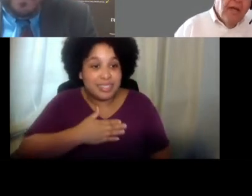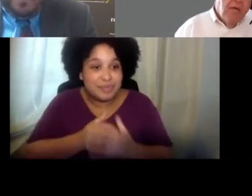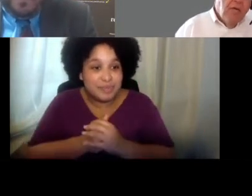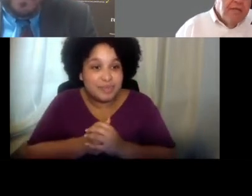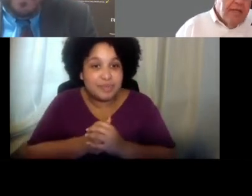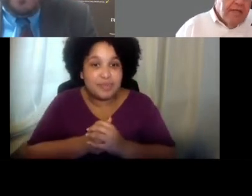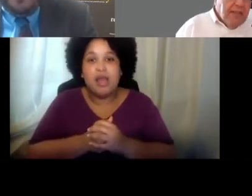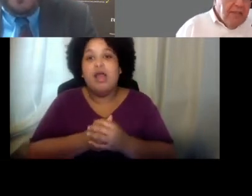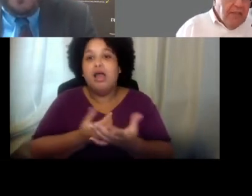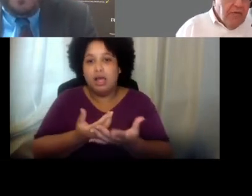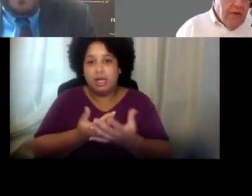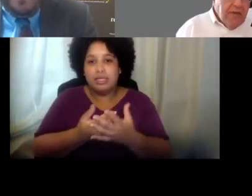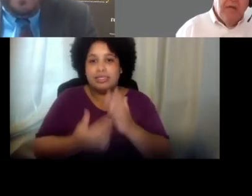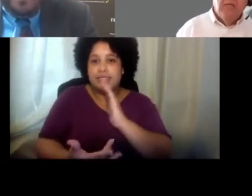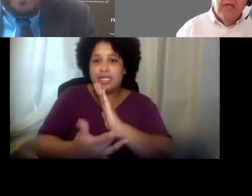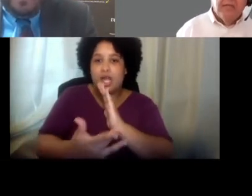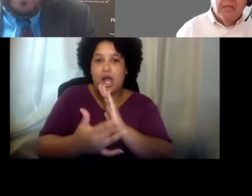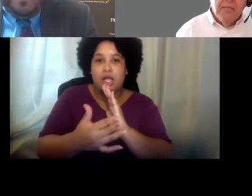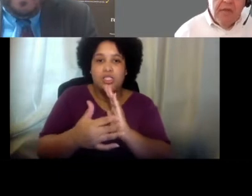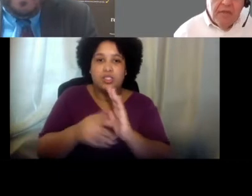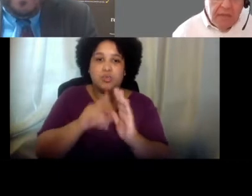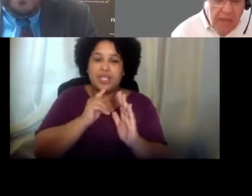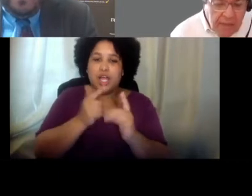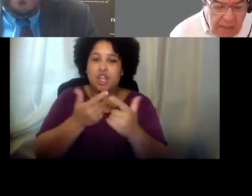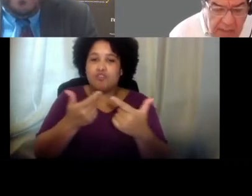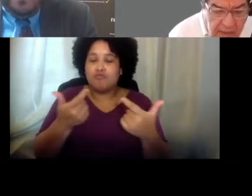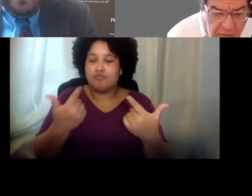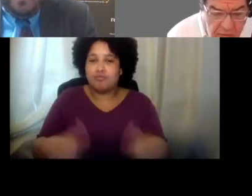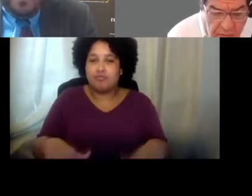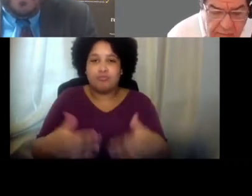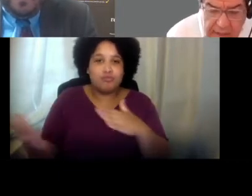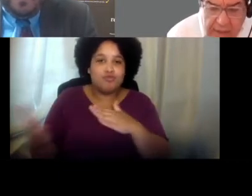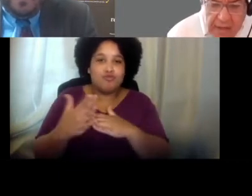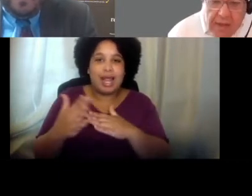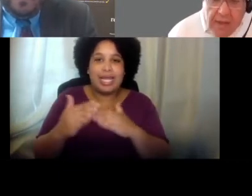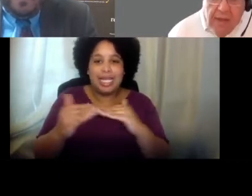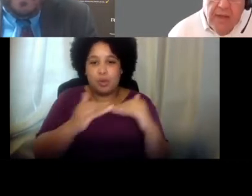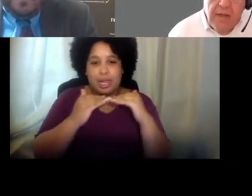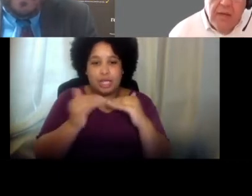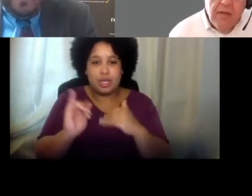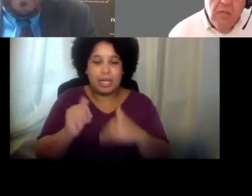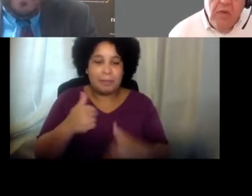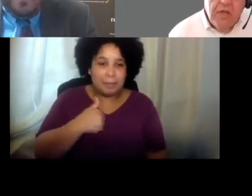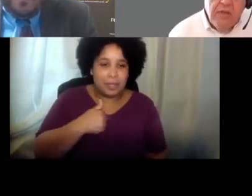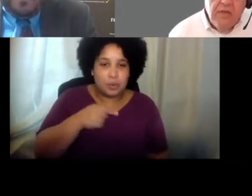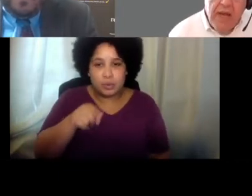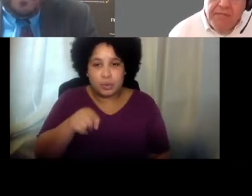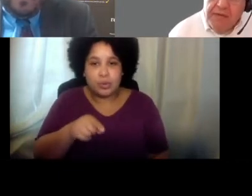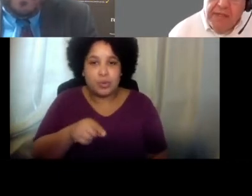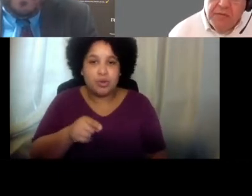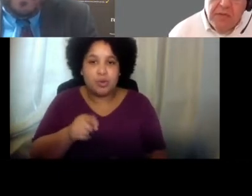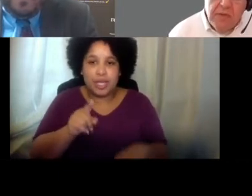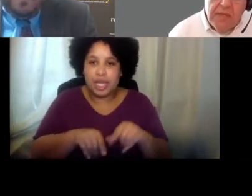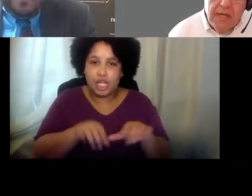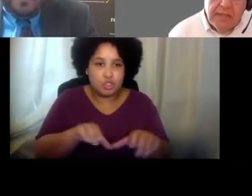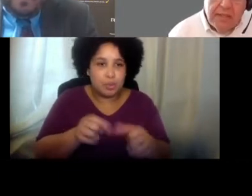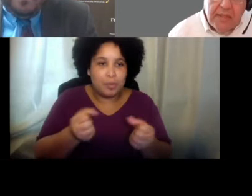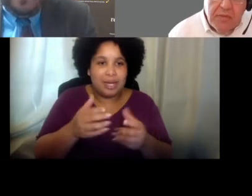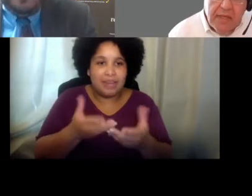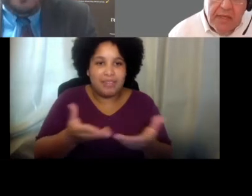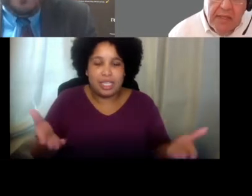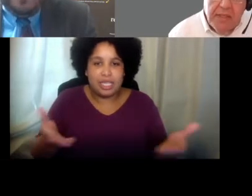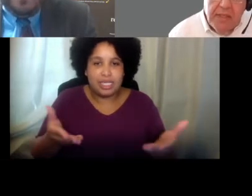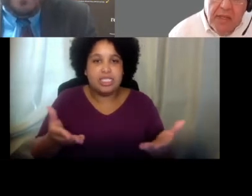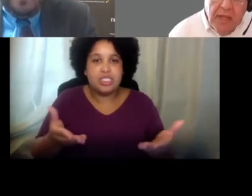And I call technology the great equalizer because like you or me, we couldn't do half the things we do without